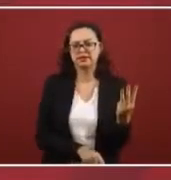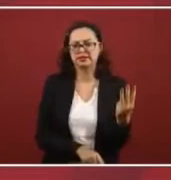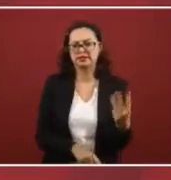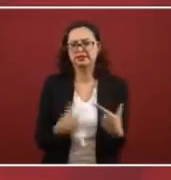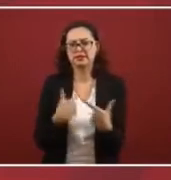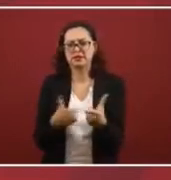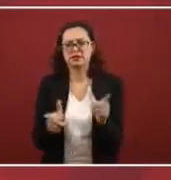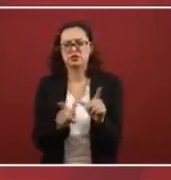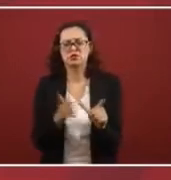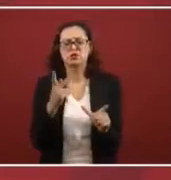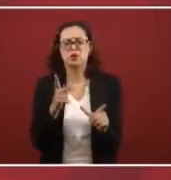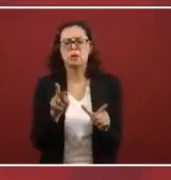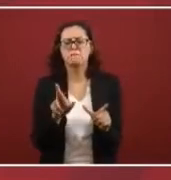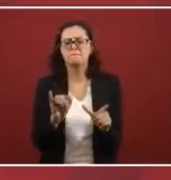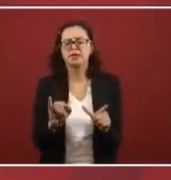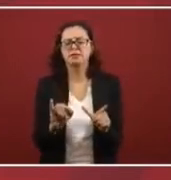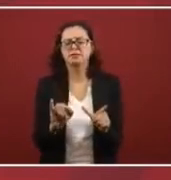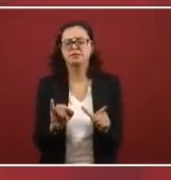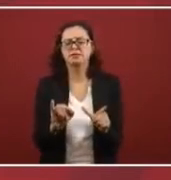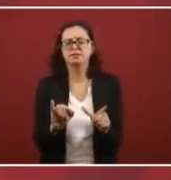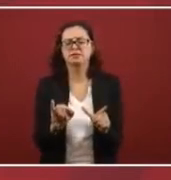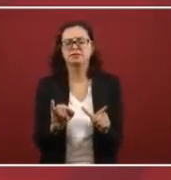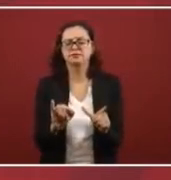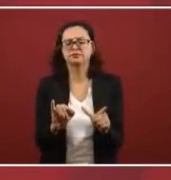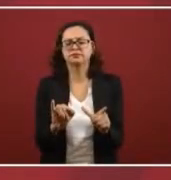del PRI? How much are PRI?